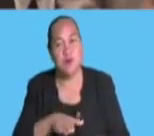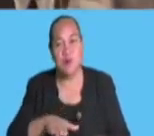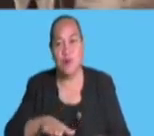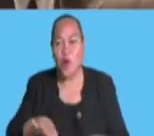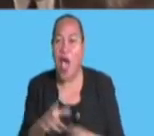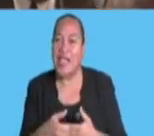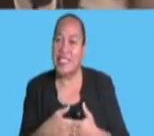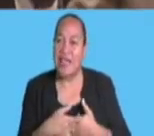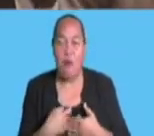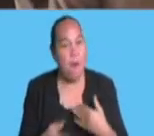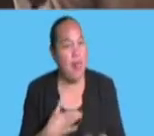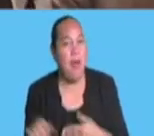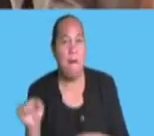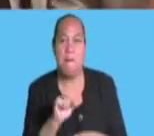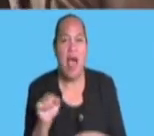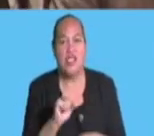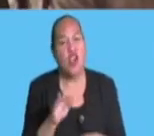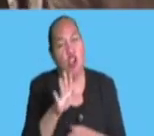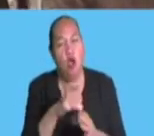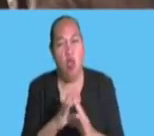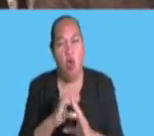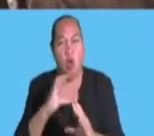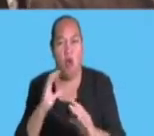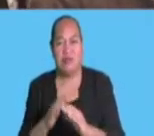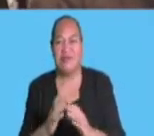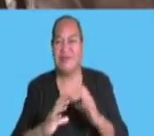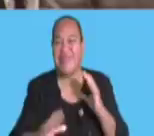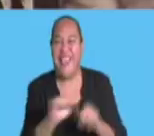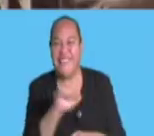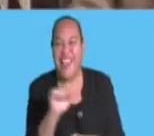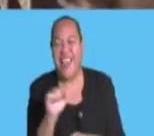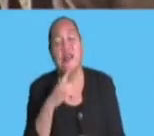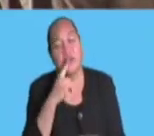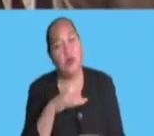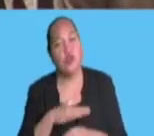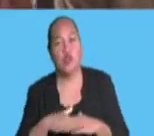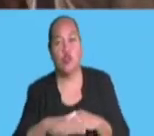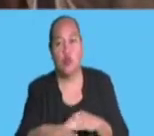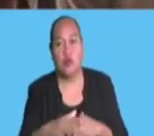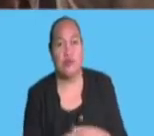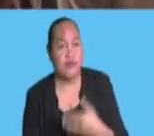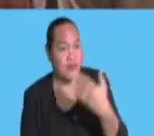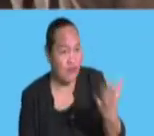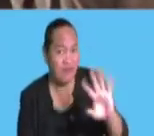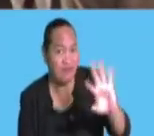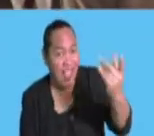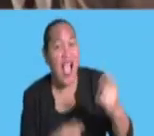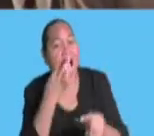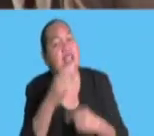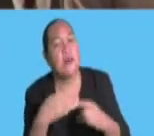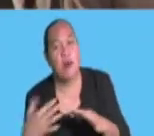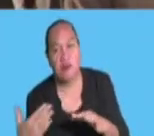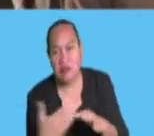Whether it's a bus or taxi or one of their limousines, they're fine. That's all going to happen. The Honorable Simone Rousseau has asked about jetties in Vunisea